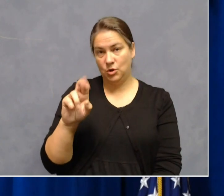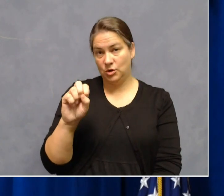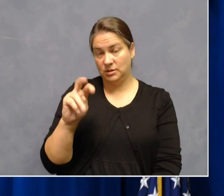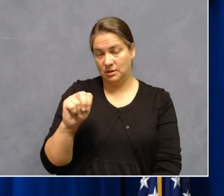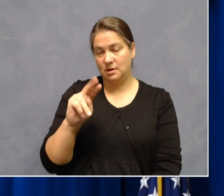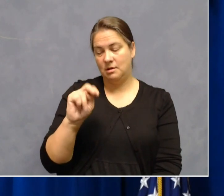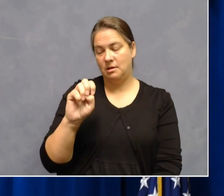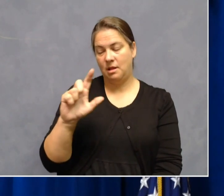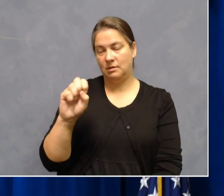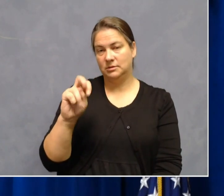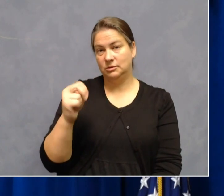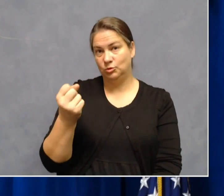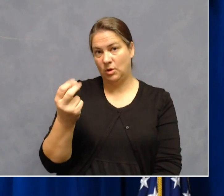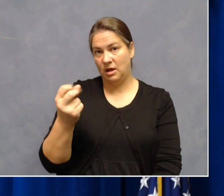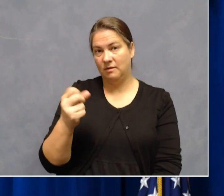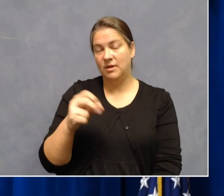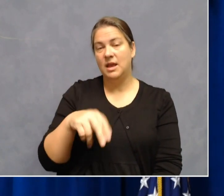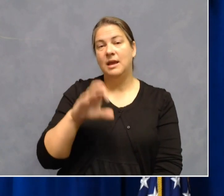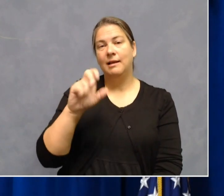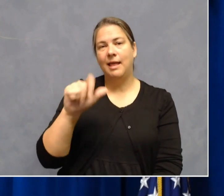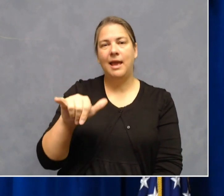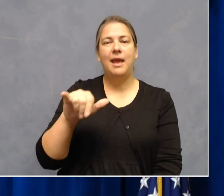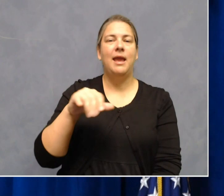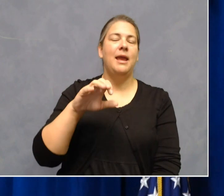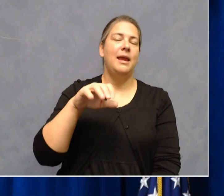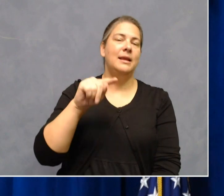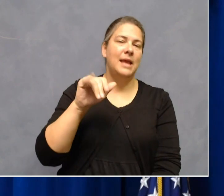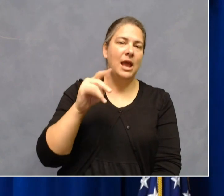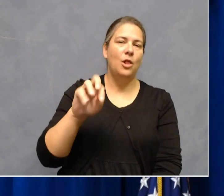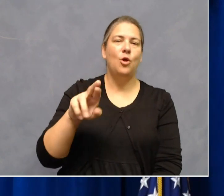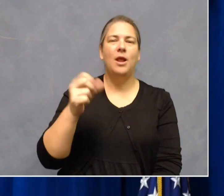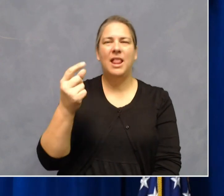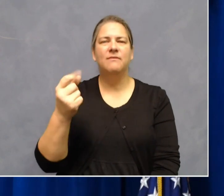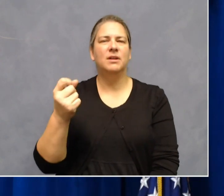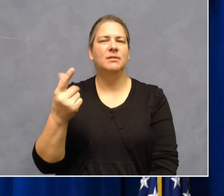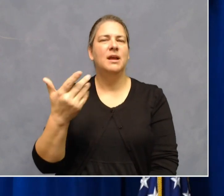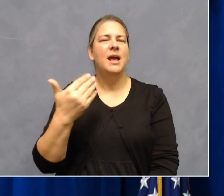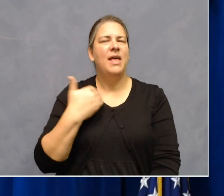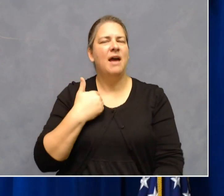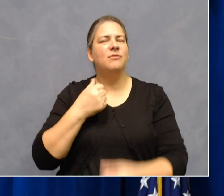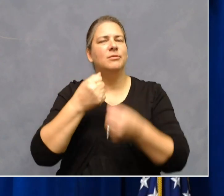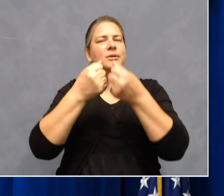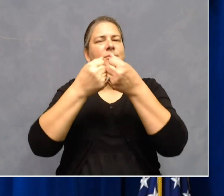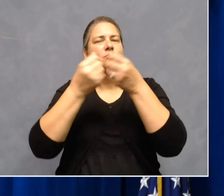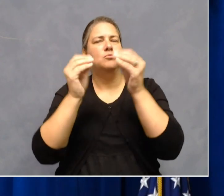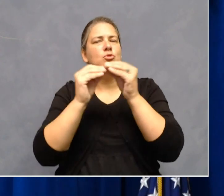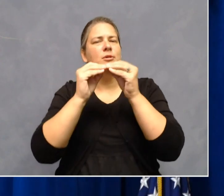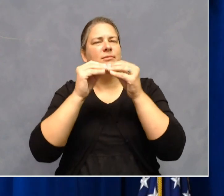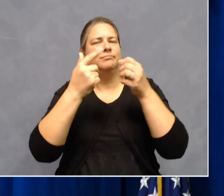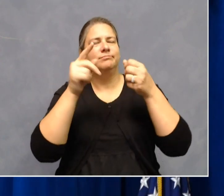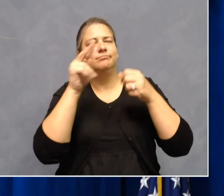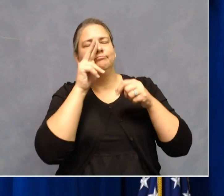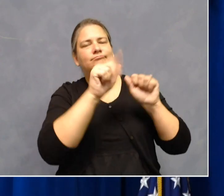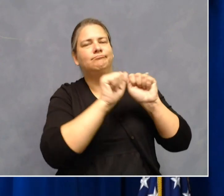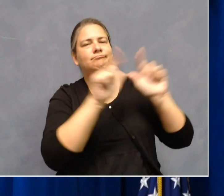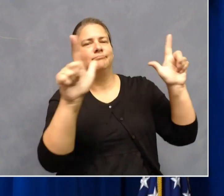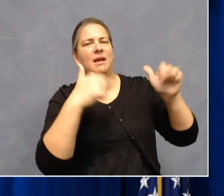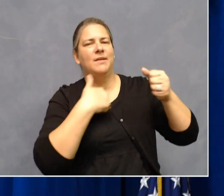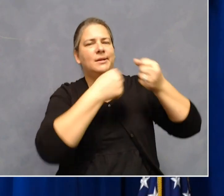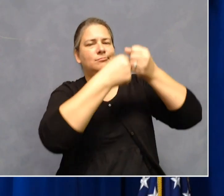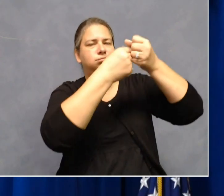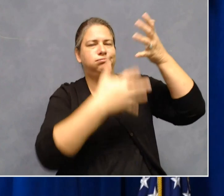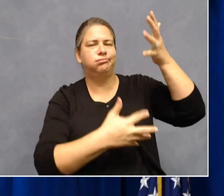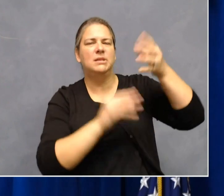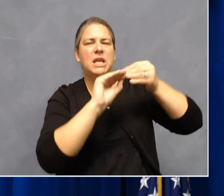Campbell, Clay, and Taylor 11. The rest are in single digits. They are on the website.